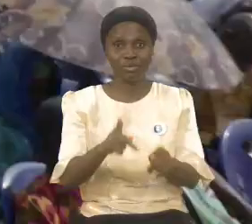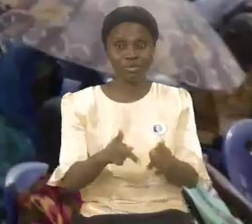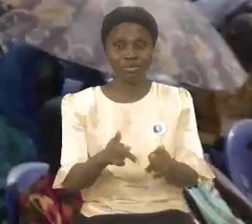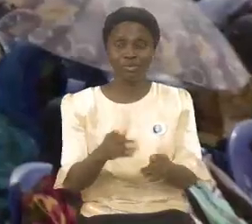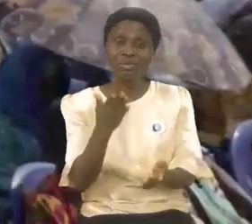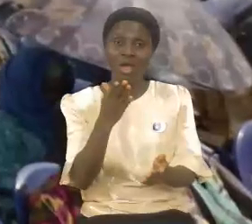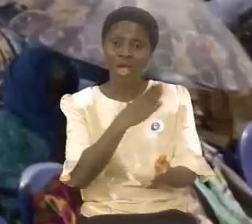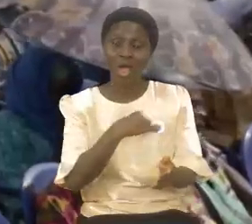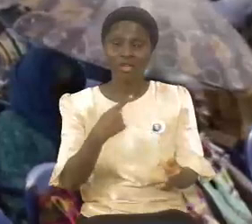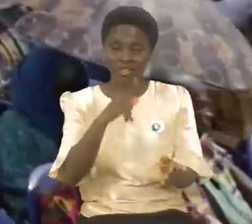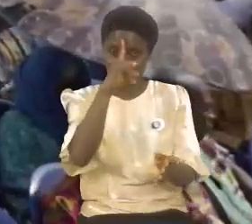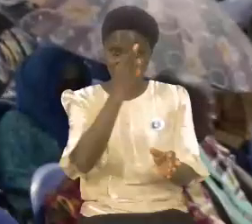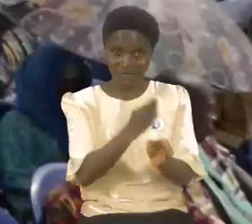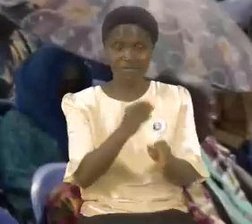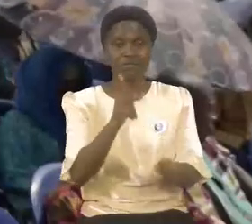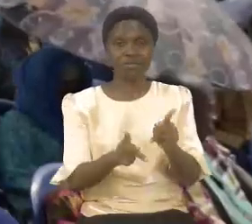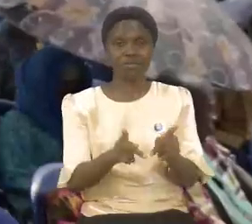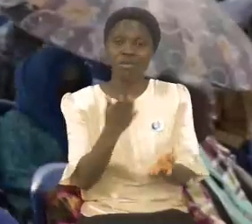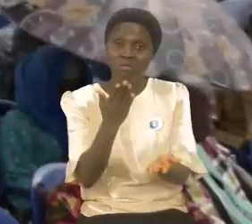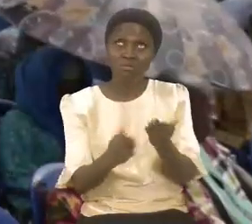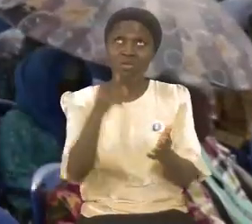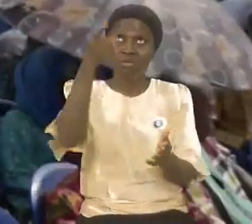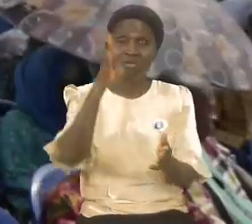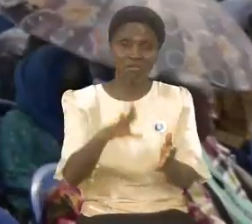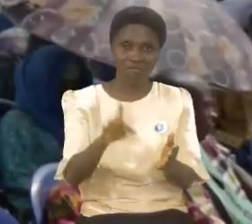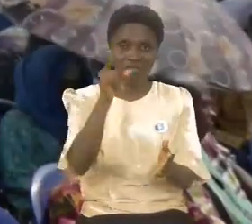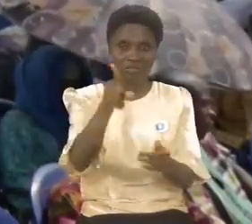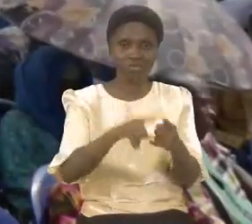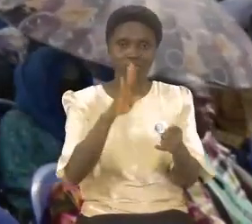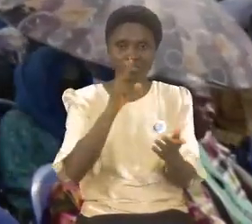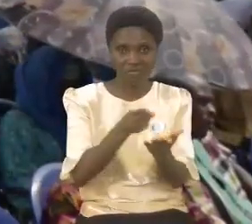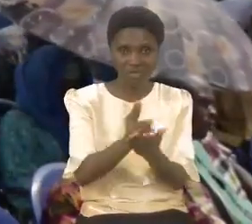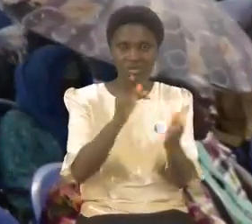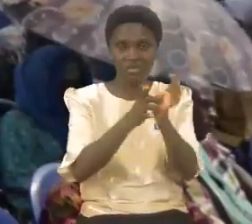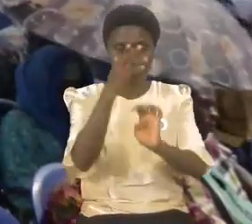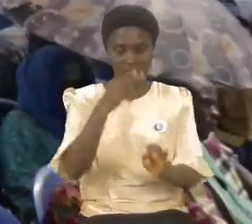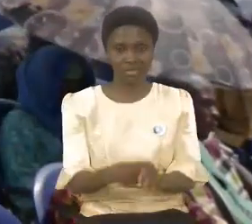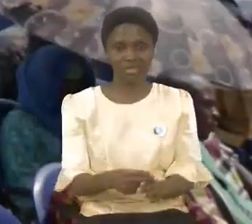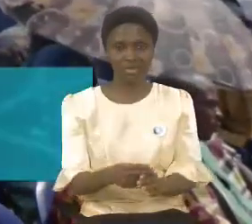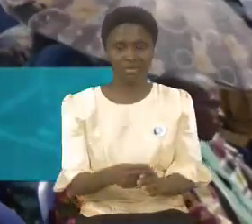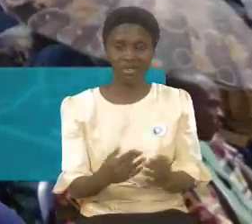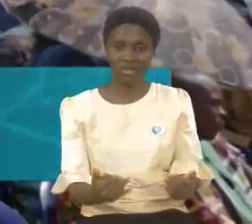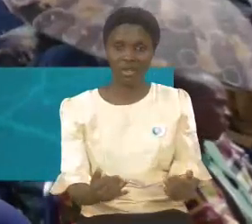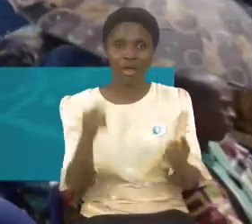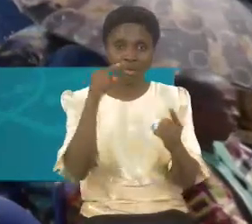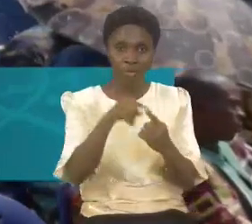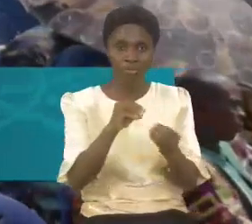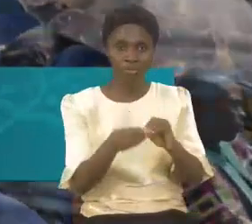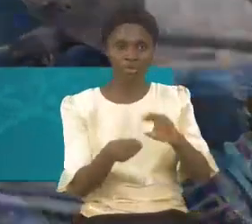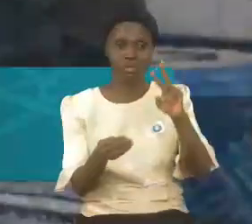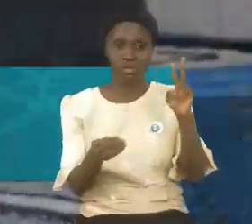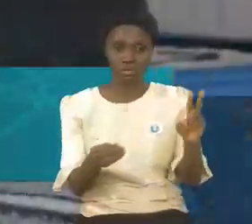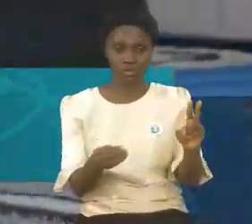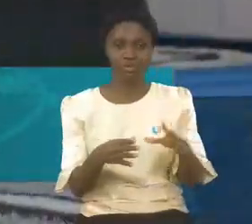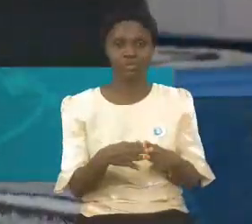faithful. We're coming to point number two. Point number two, we're looking at the throne